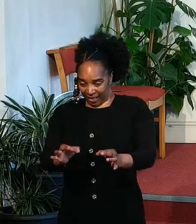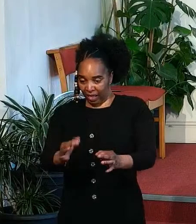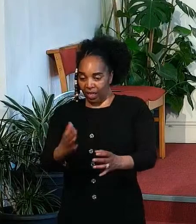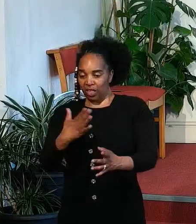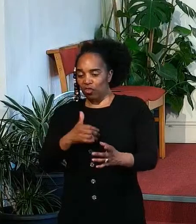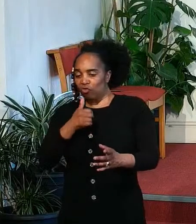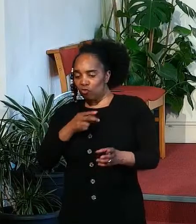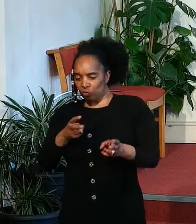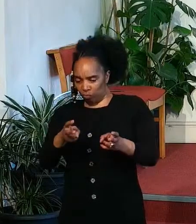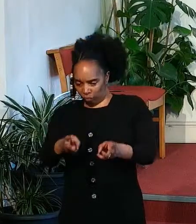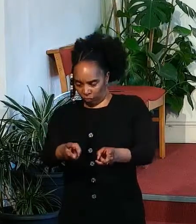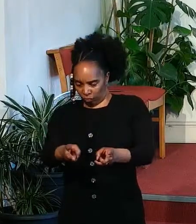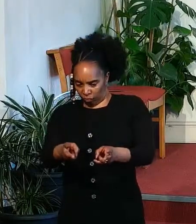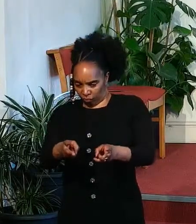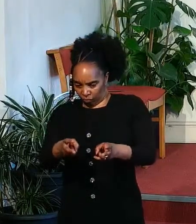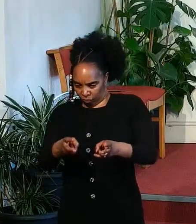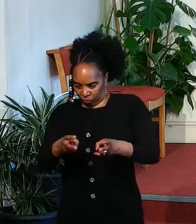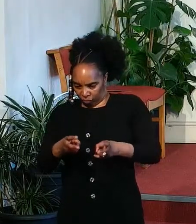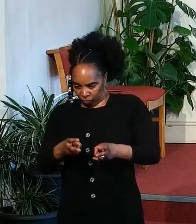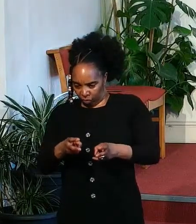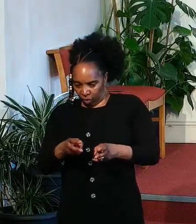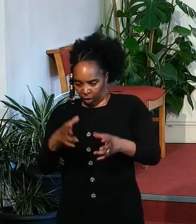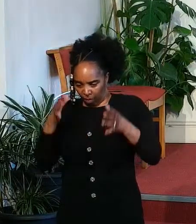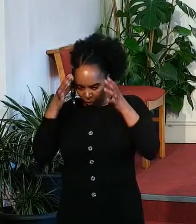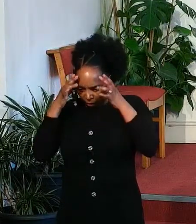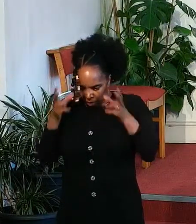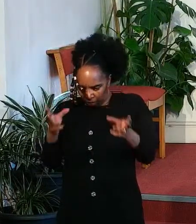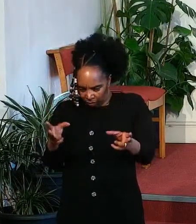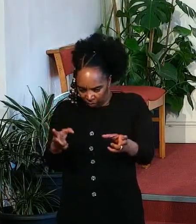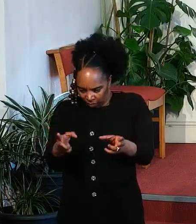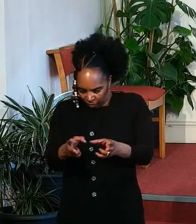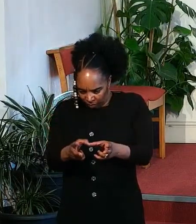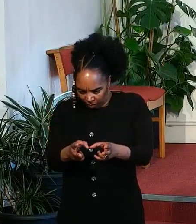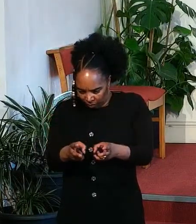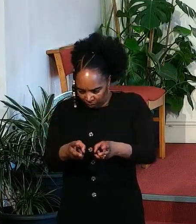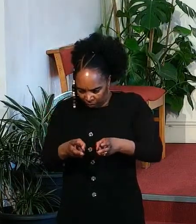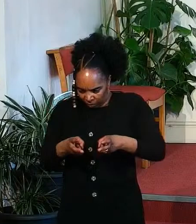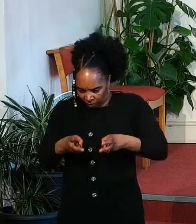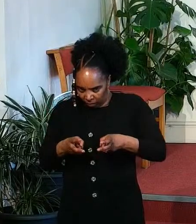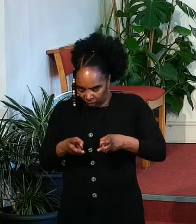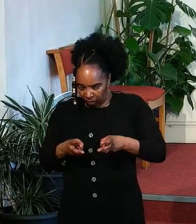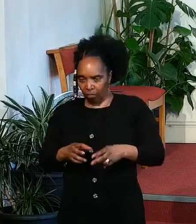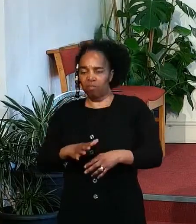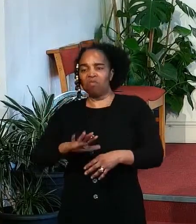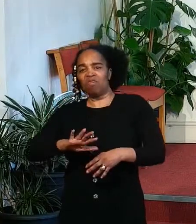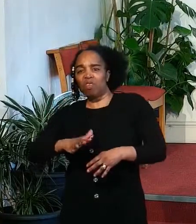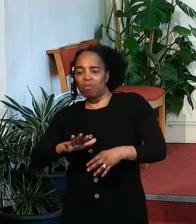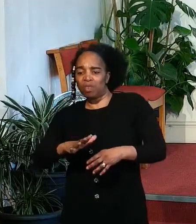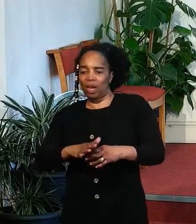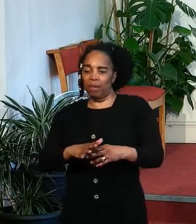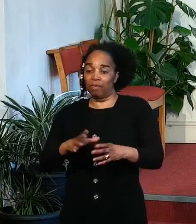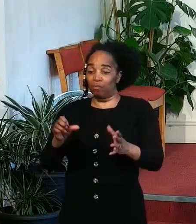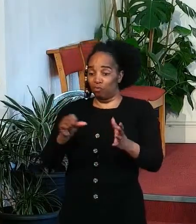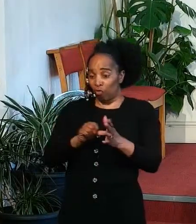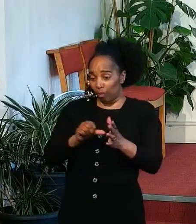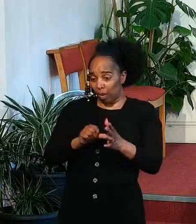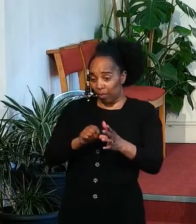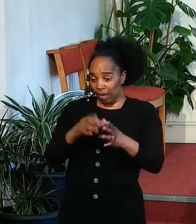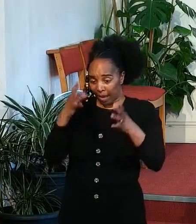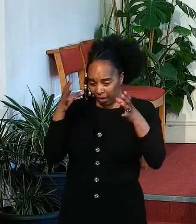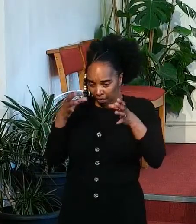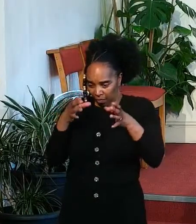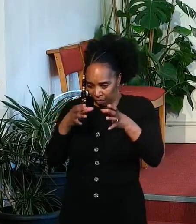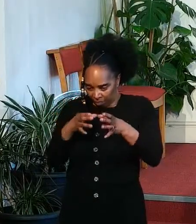to use forceps. You then have to compress the brain as you get the baby out. sometimes you get some issues happening